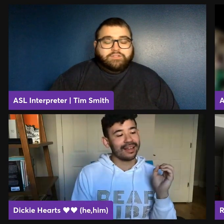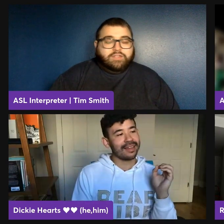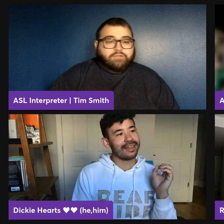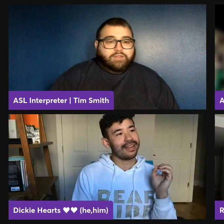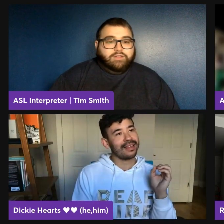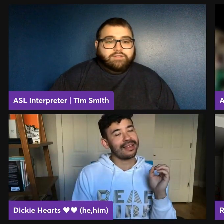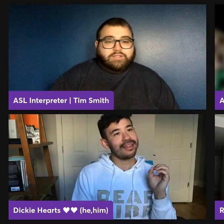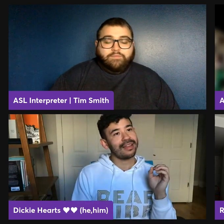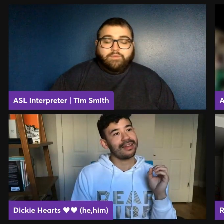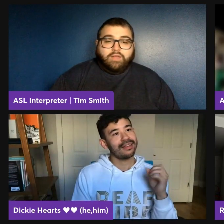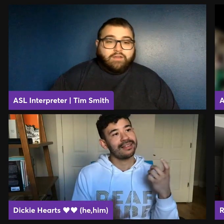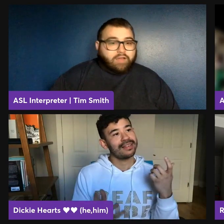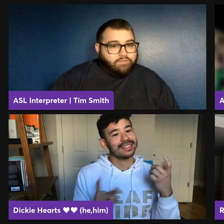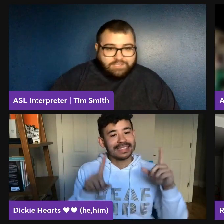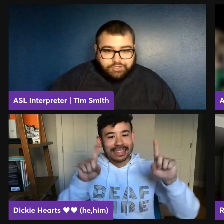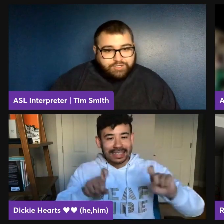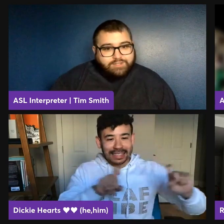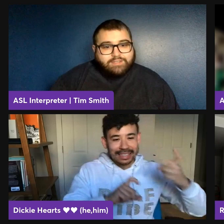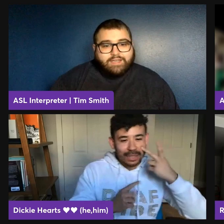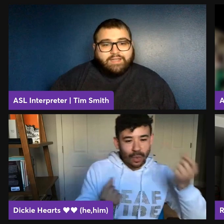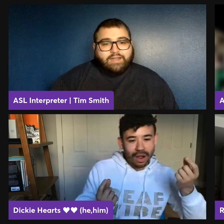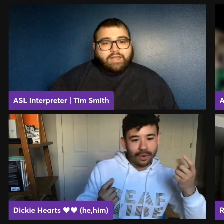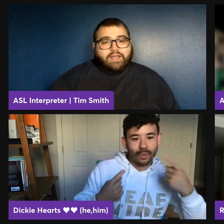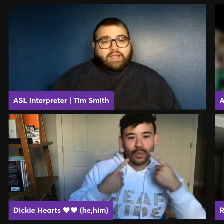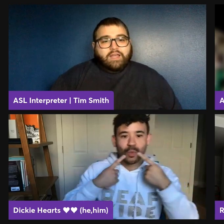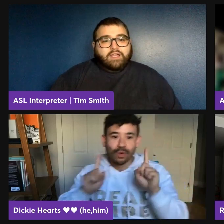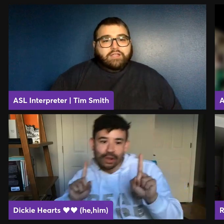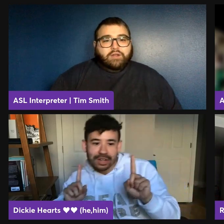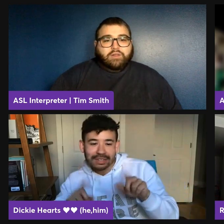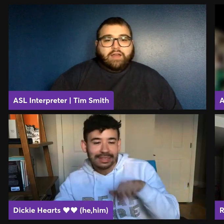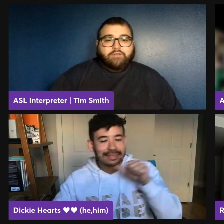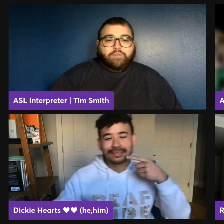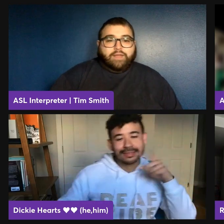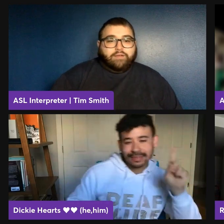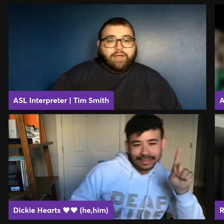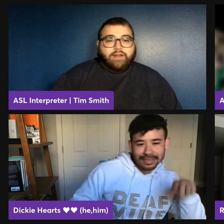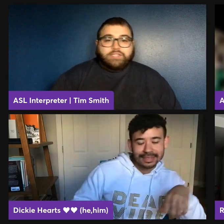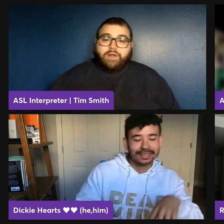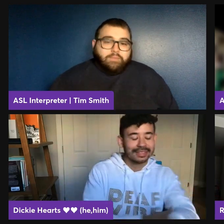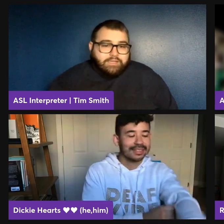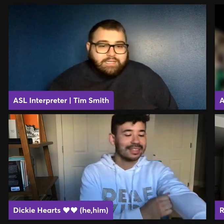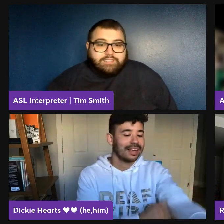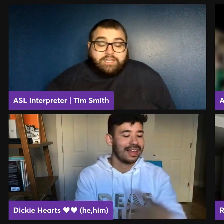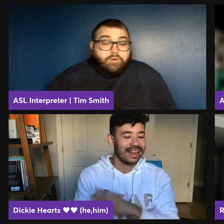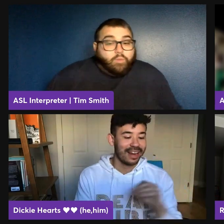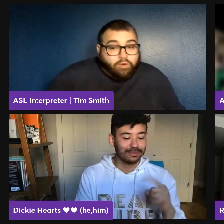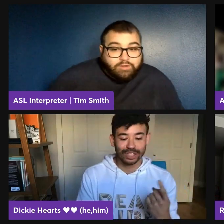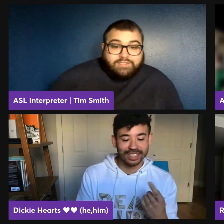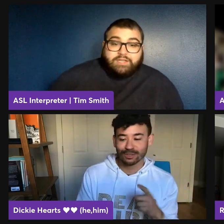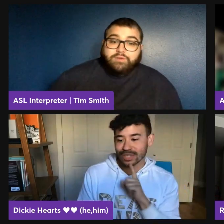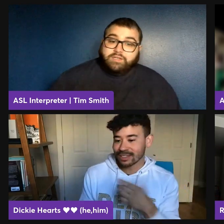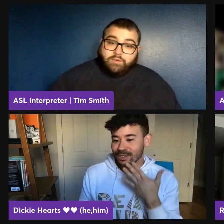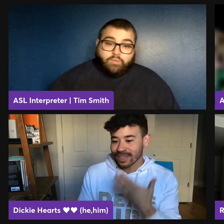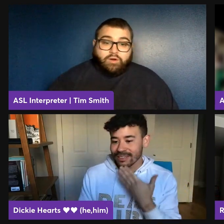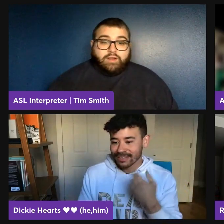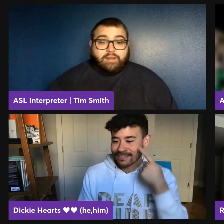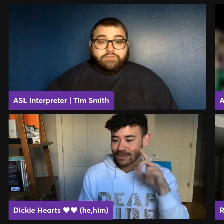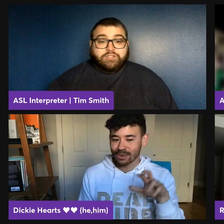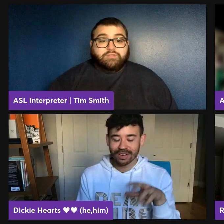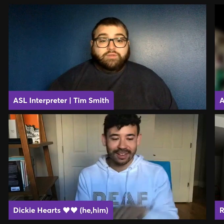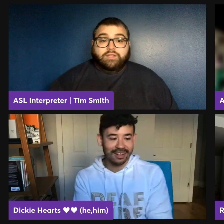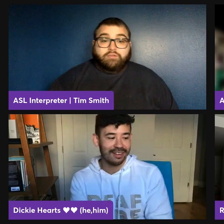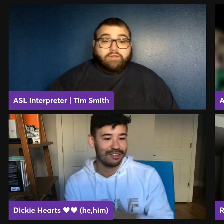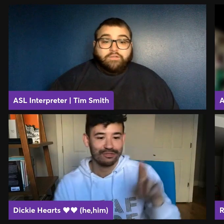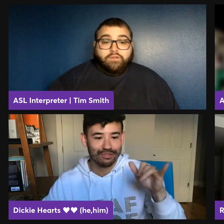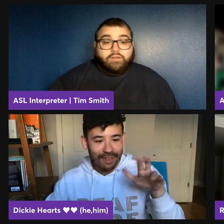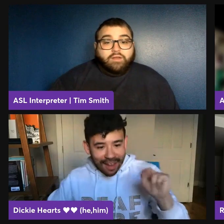mean, it really stemmed from a lot of conversations. It, you know, a lot of playing around, experimenting, seeing what works, seeing what didn't work. And I'm